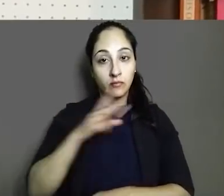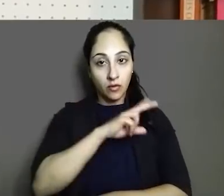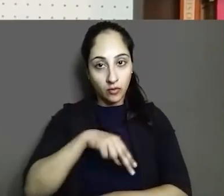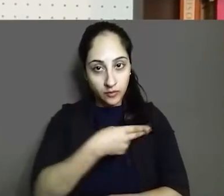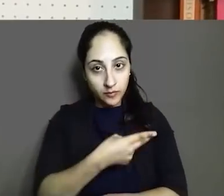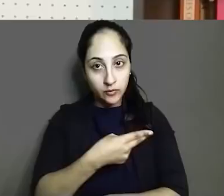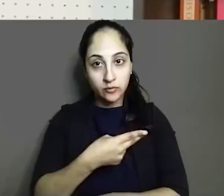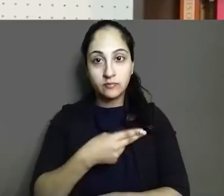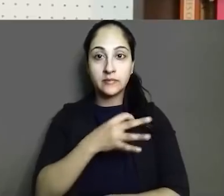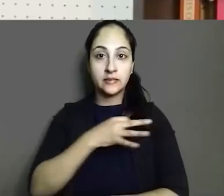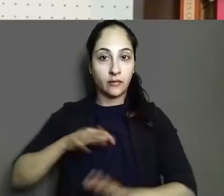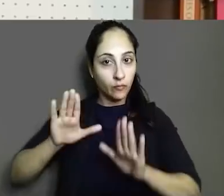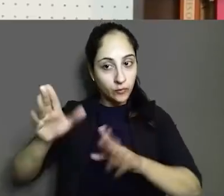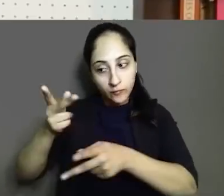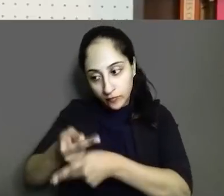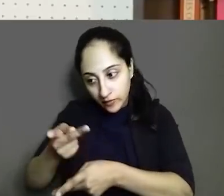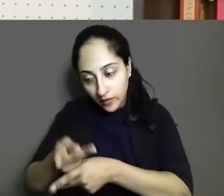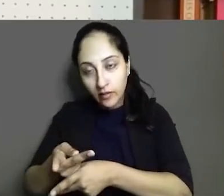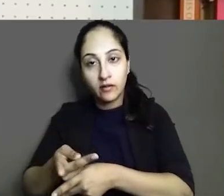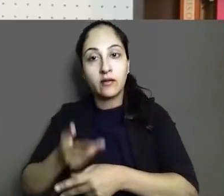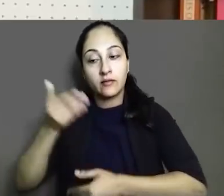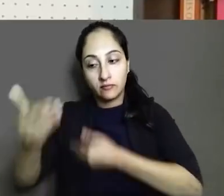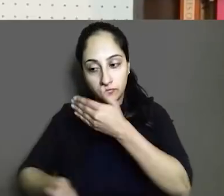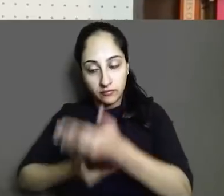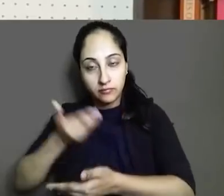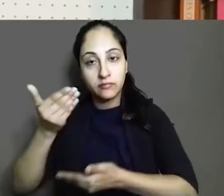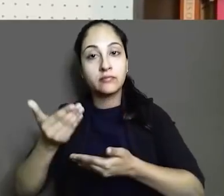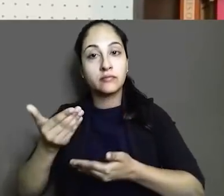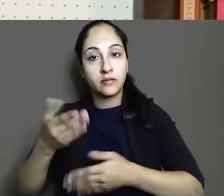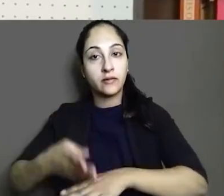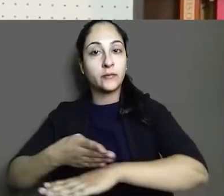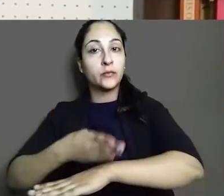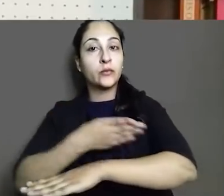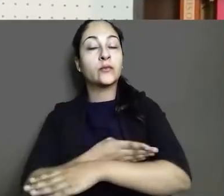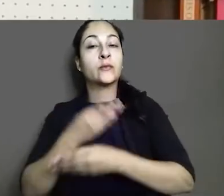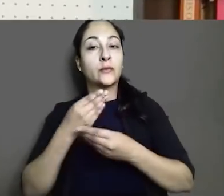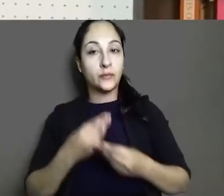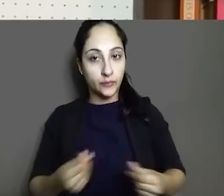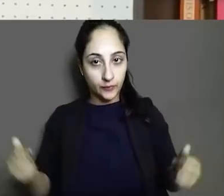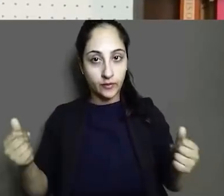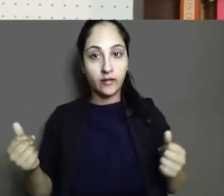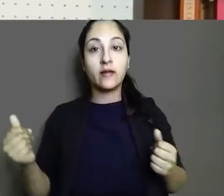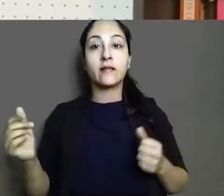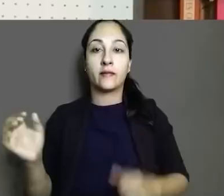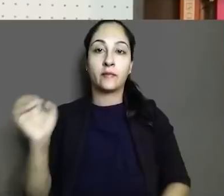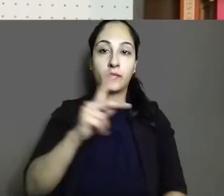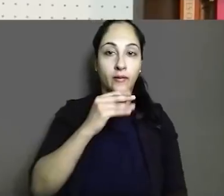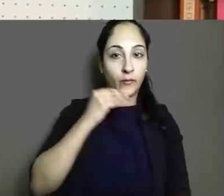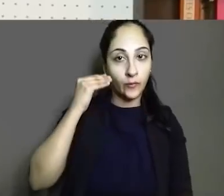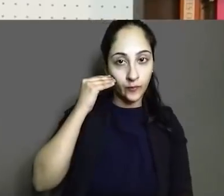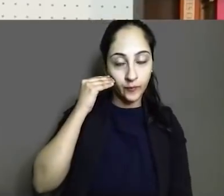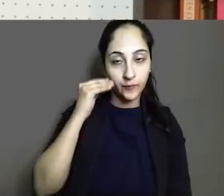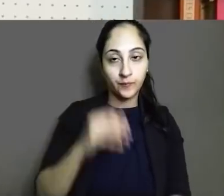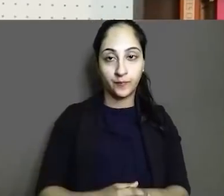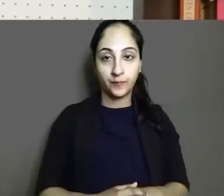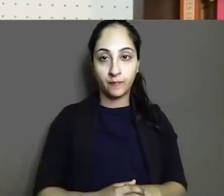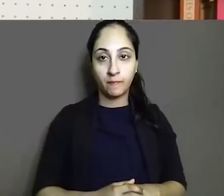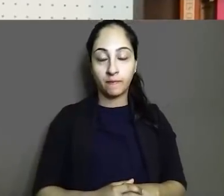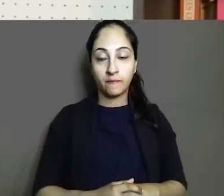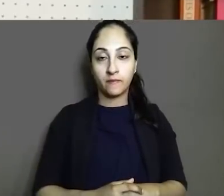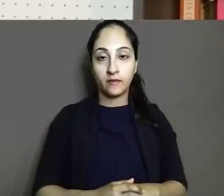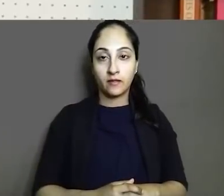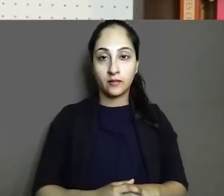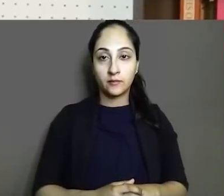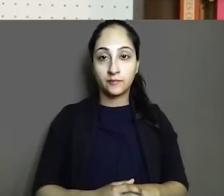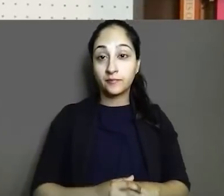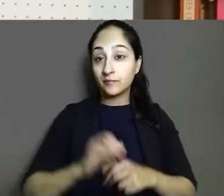us are exposed to it, and we have to try our best. There are situations